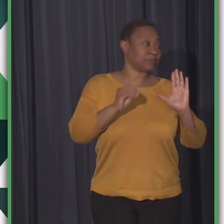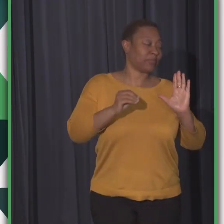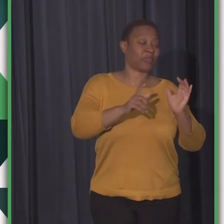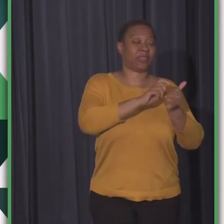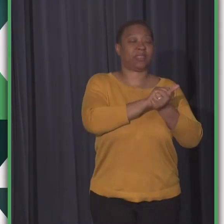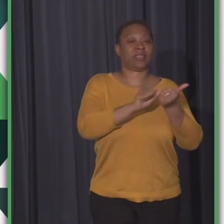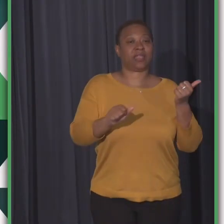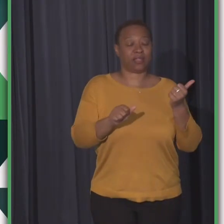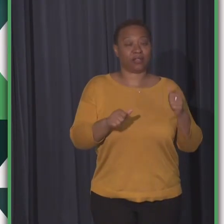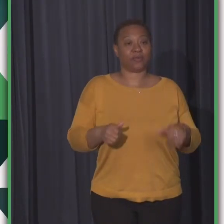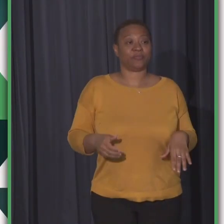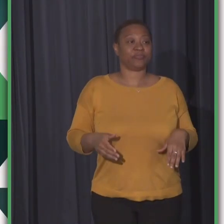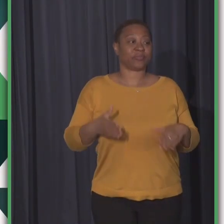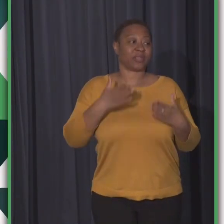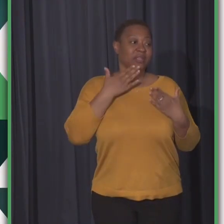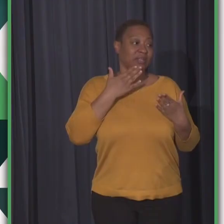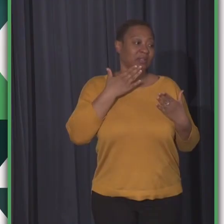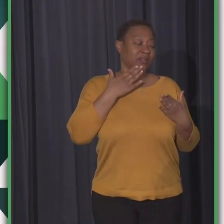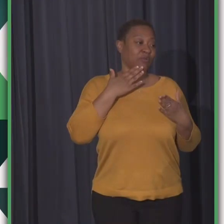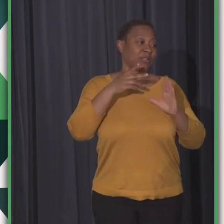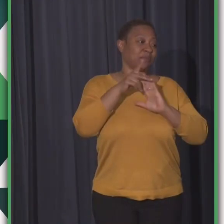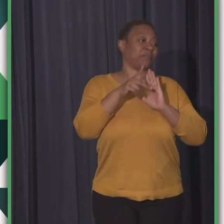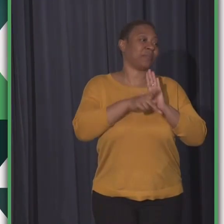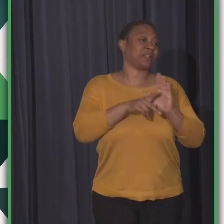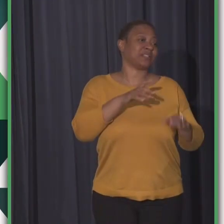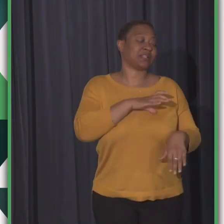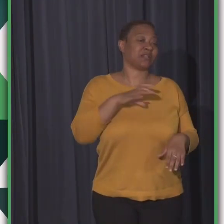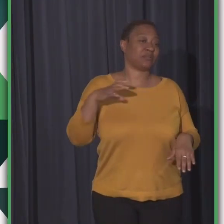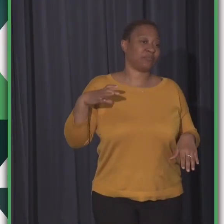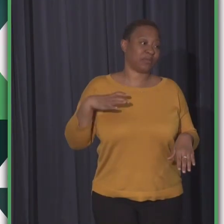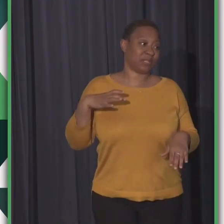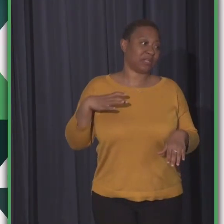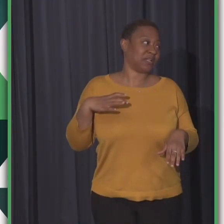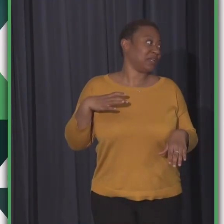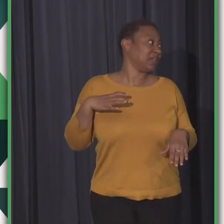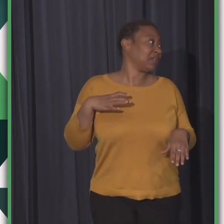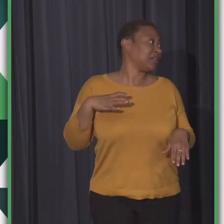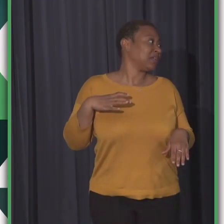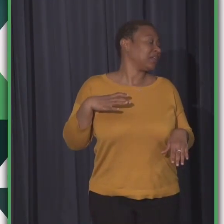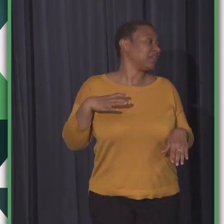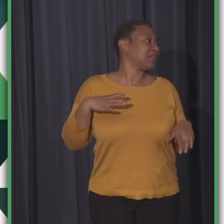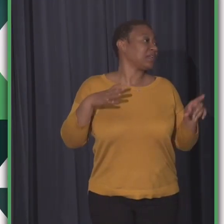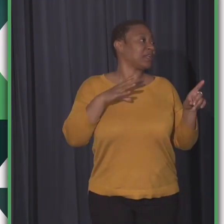is carried. I just want to thank the policy committee and